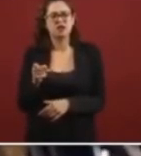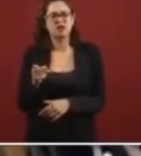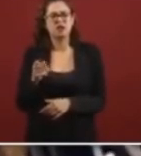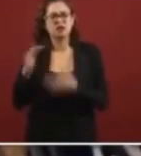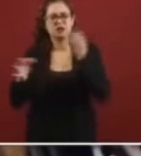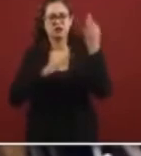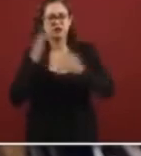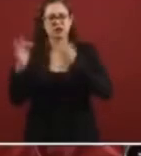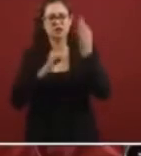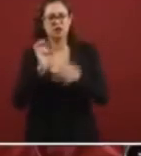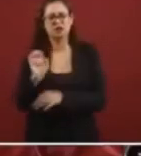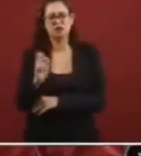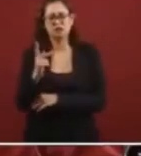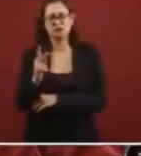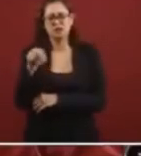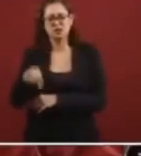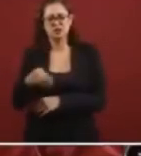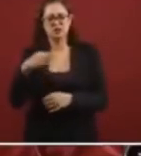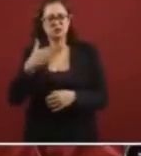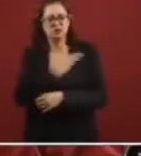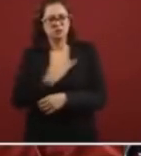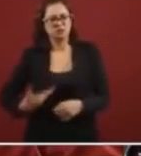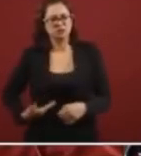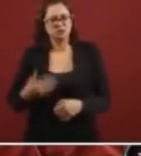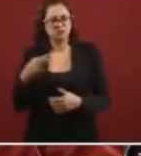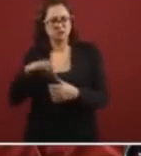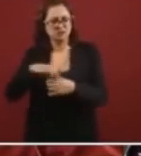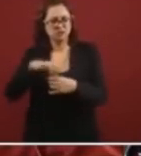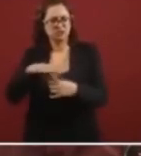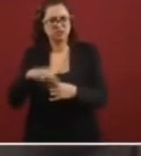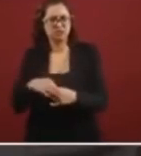of illegal